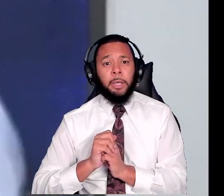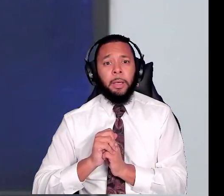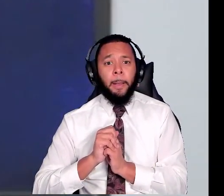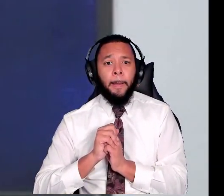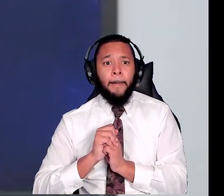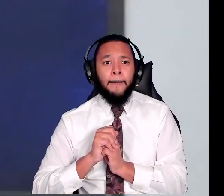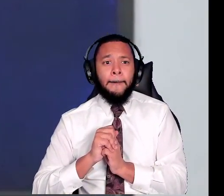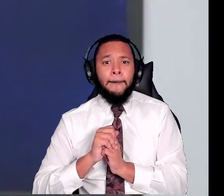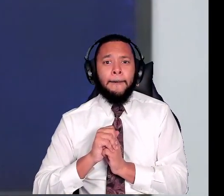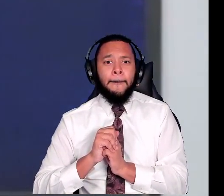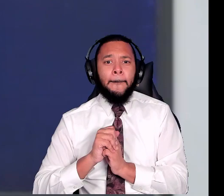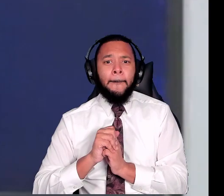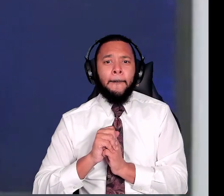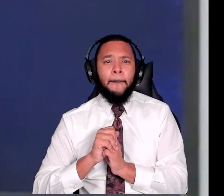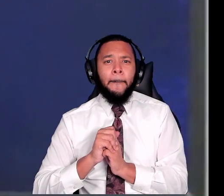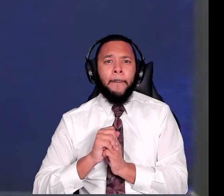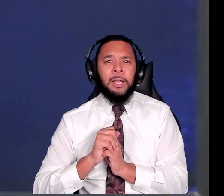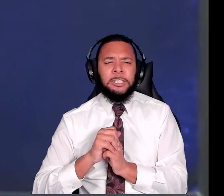Okay.